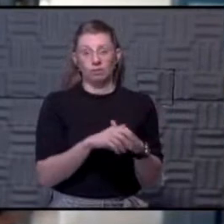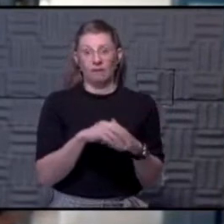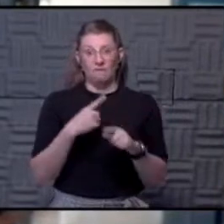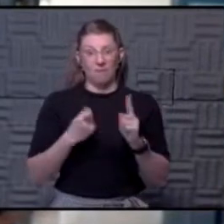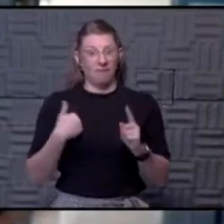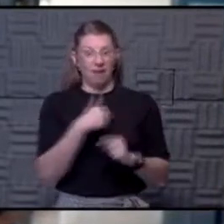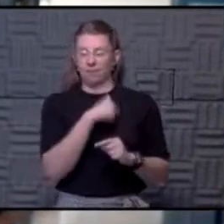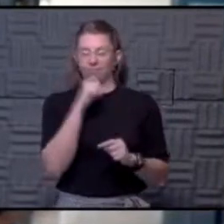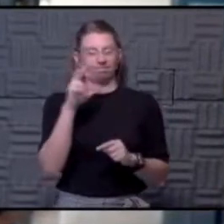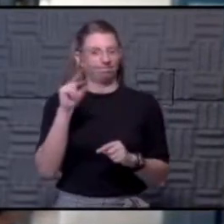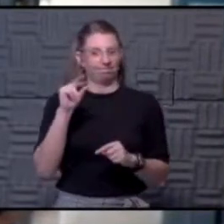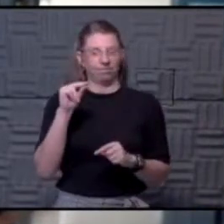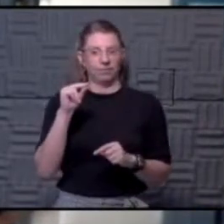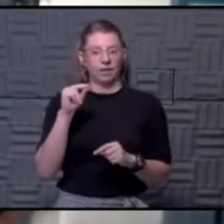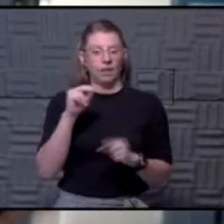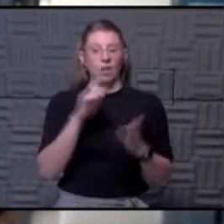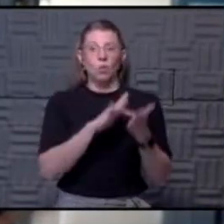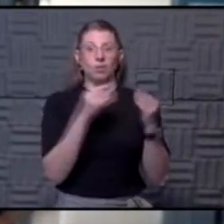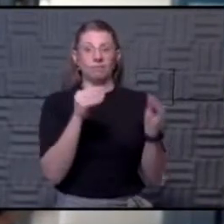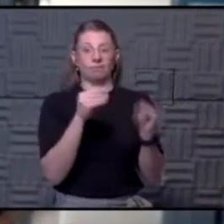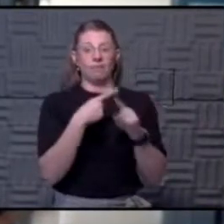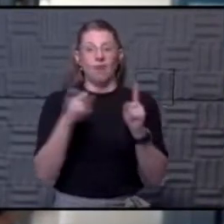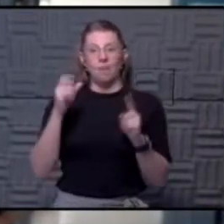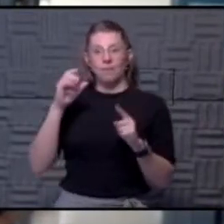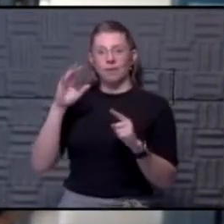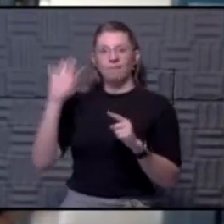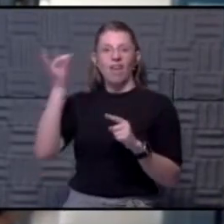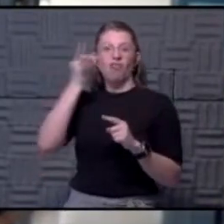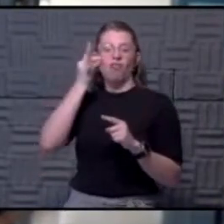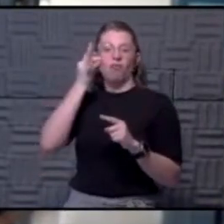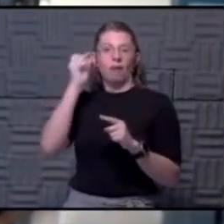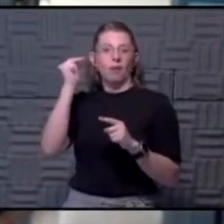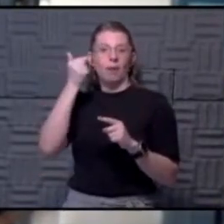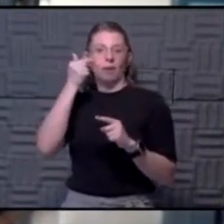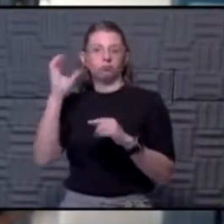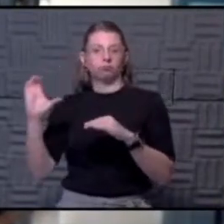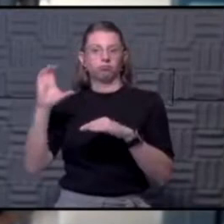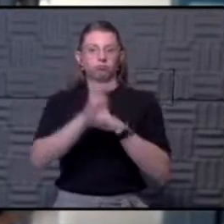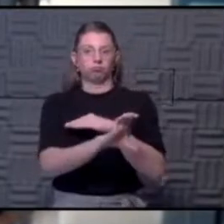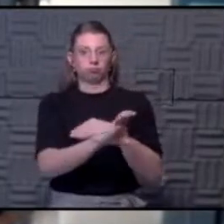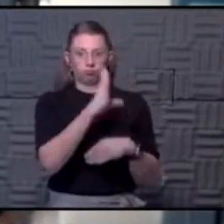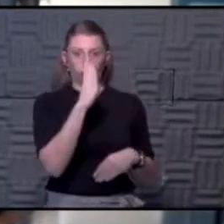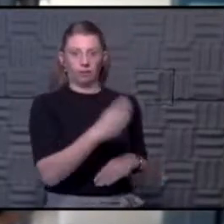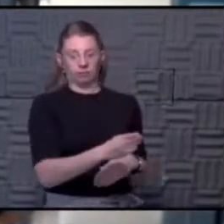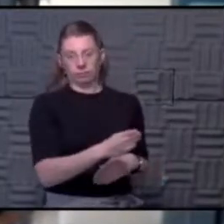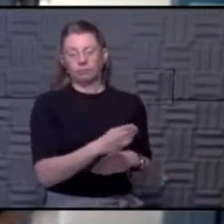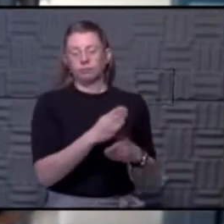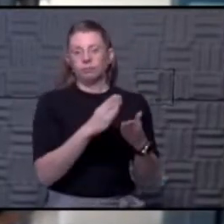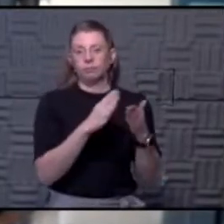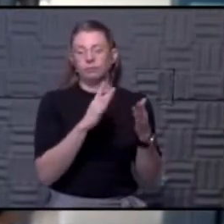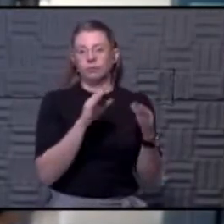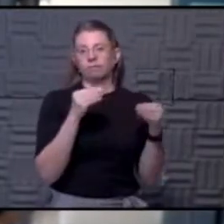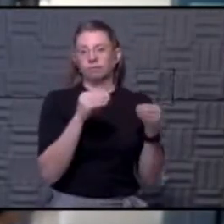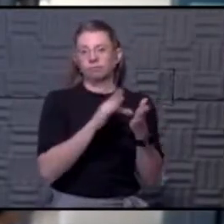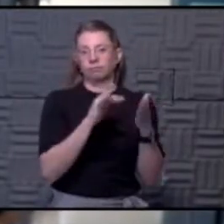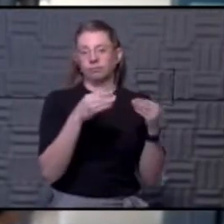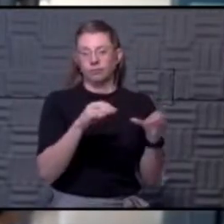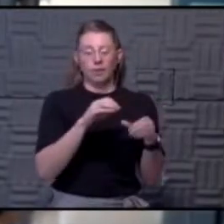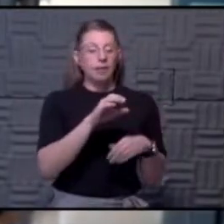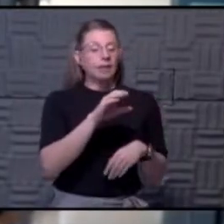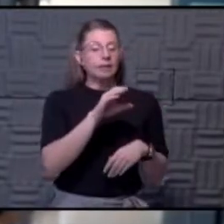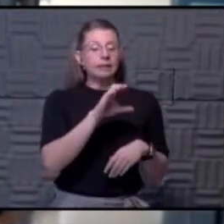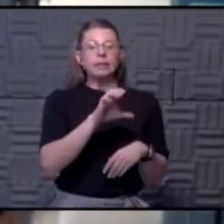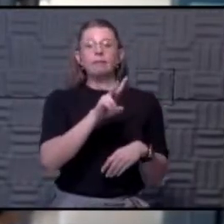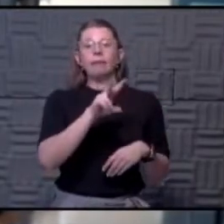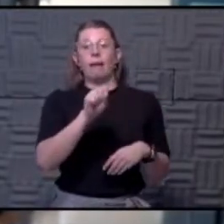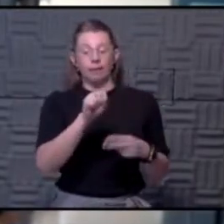The retail pharmacy program comes directly from the federal government to the retail pharmacies. And there's a lot of, there's big guys, CVS, Walgreens, et cetera, but